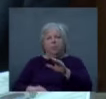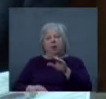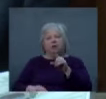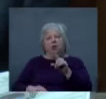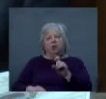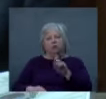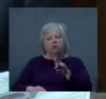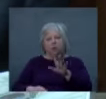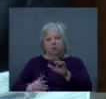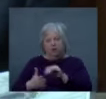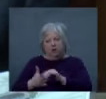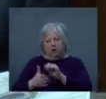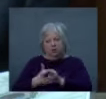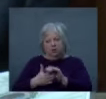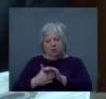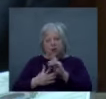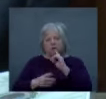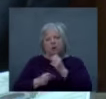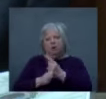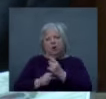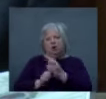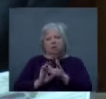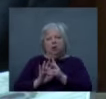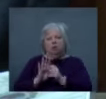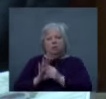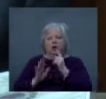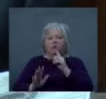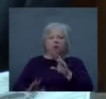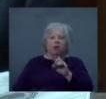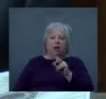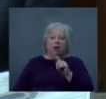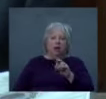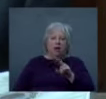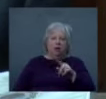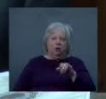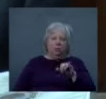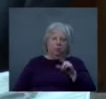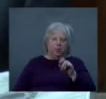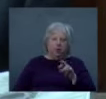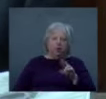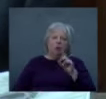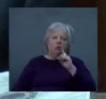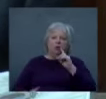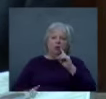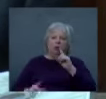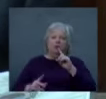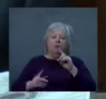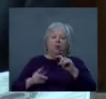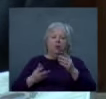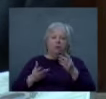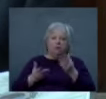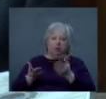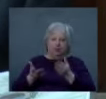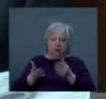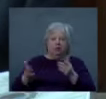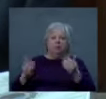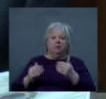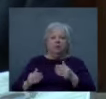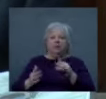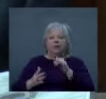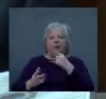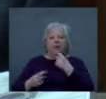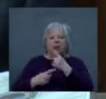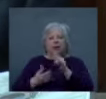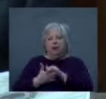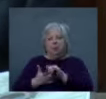of $145,000 for an annual contract for Caterpillar Parts and Service for the Fleet Services Department. An ordinance to declare it impractical